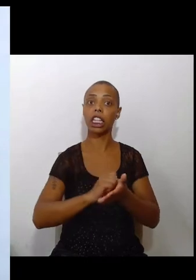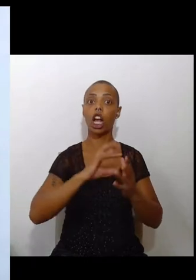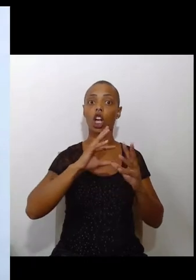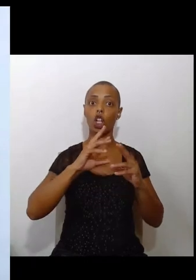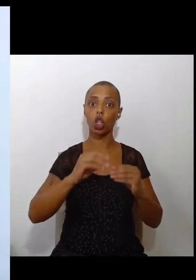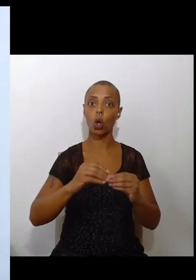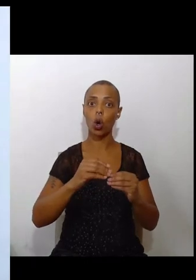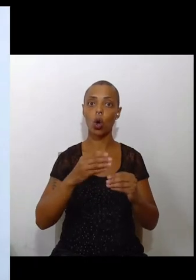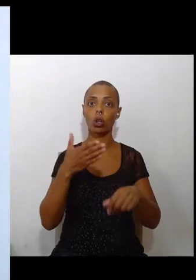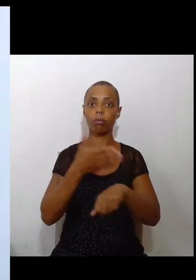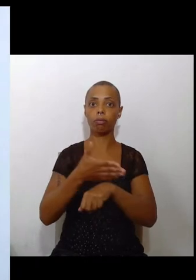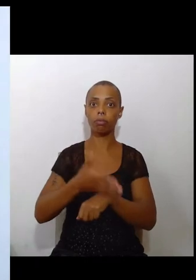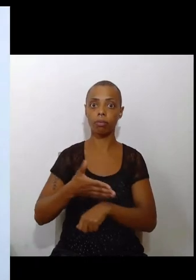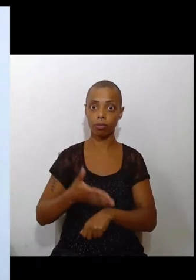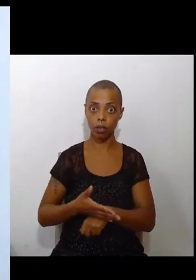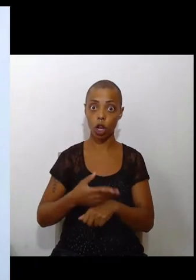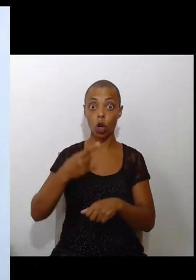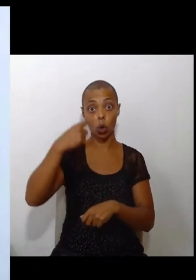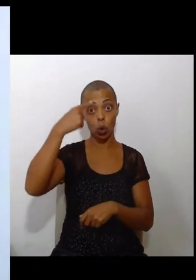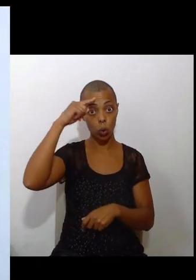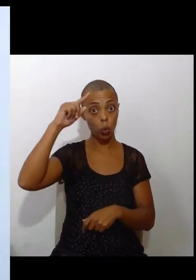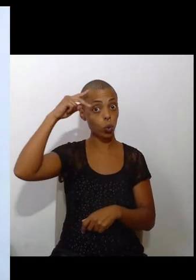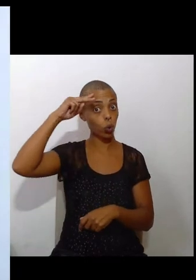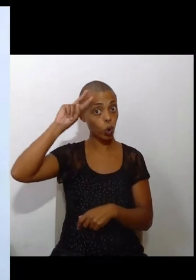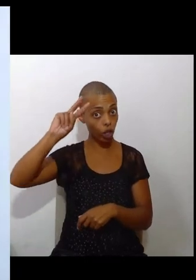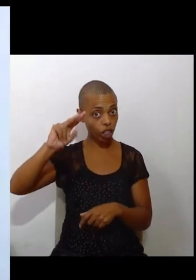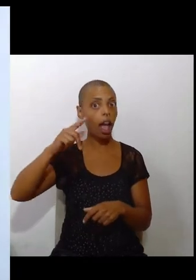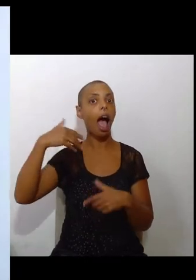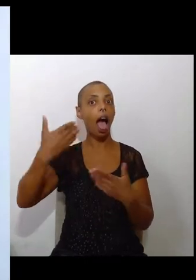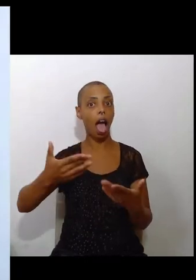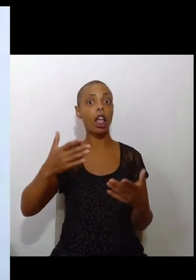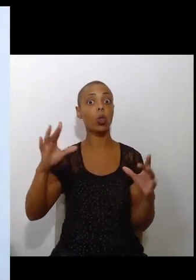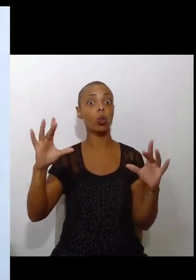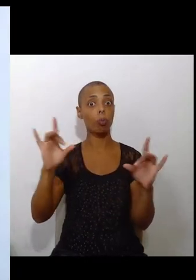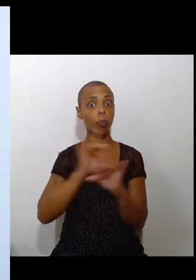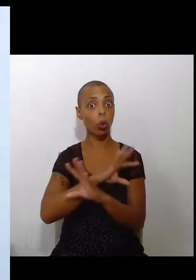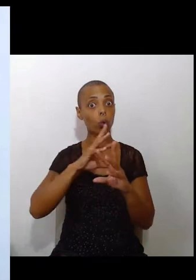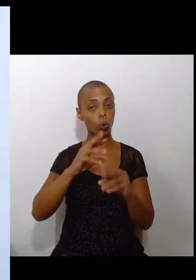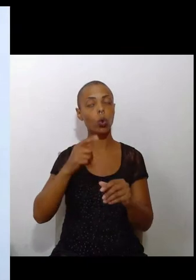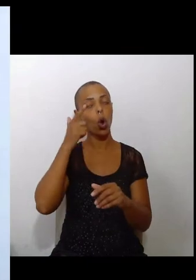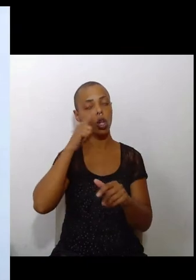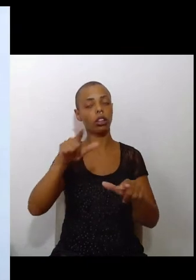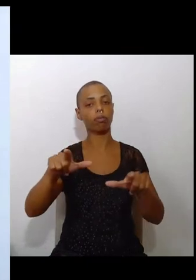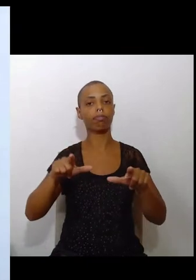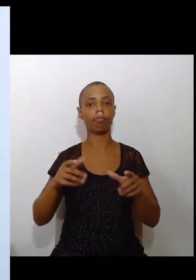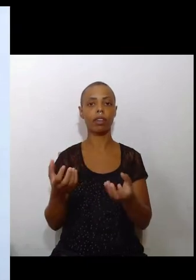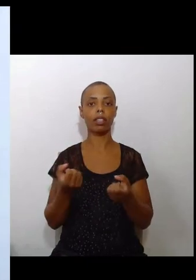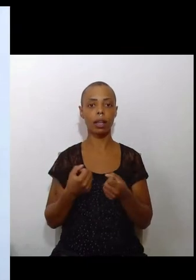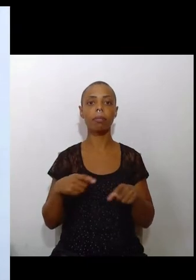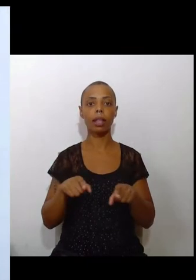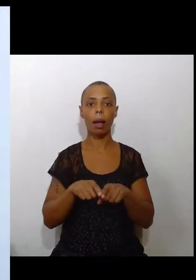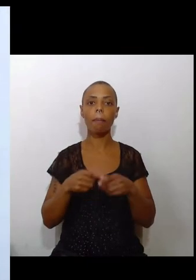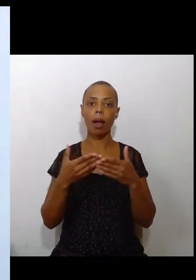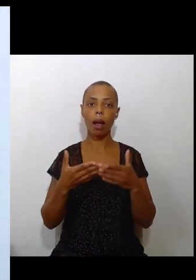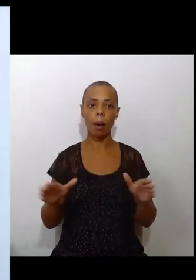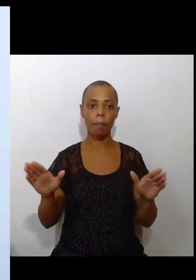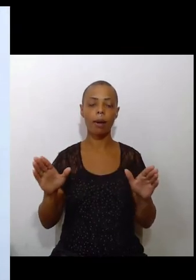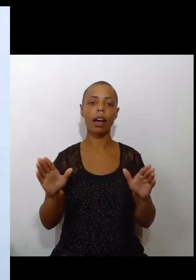you have to register in all of the sessions on the two days to receive the certificate okay